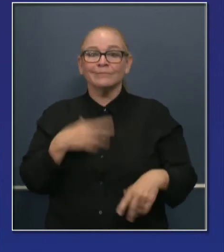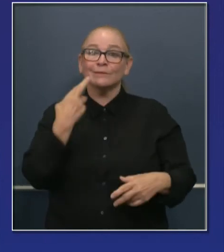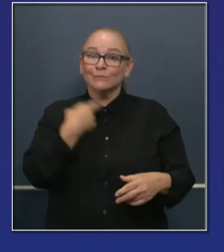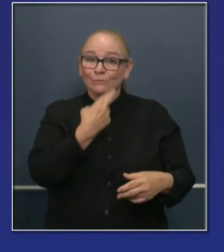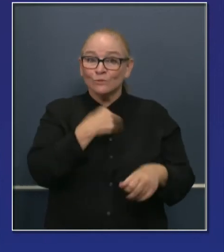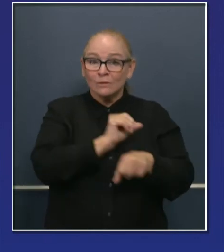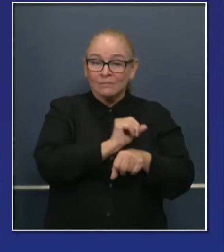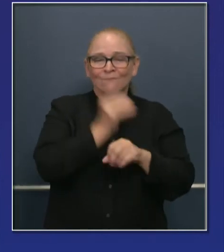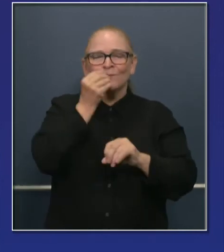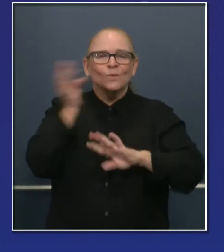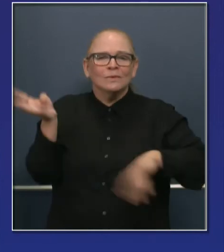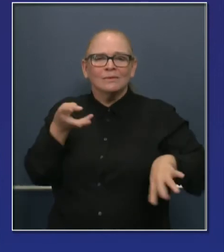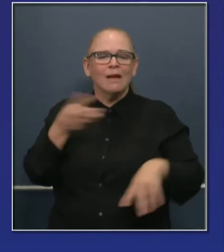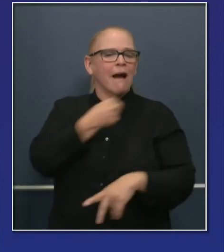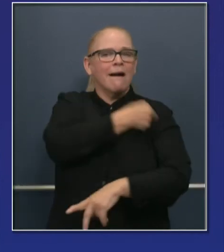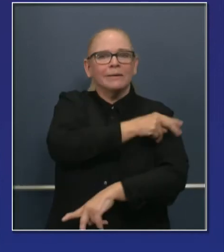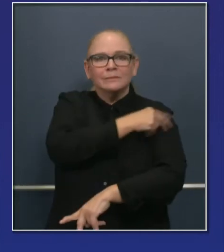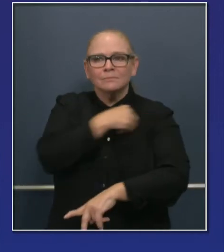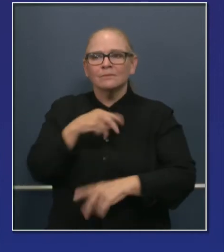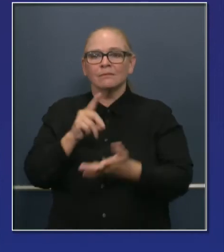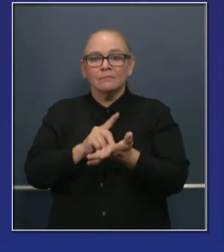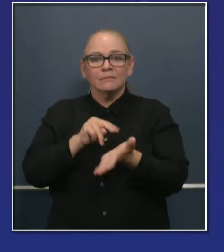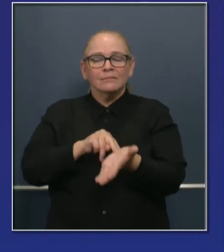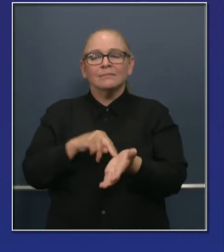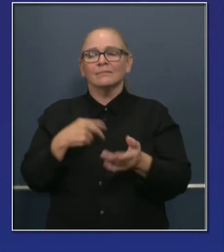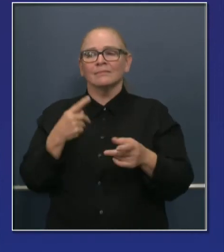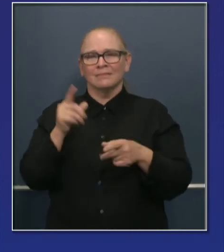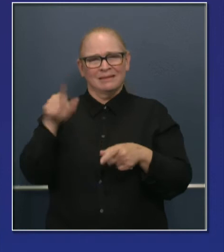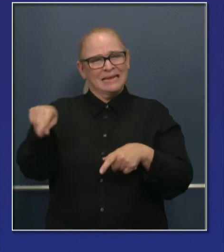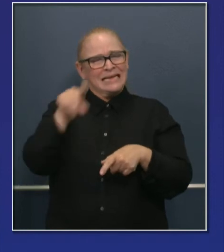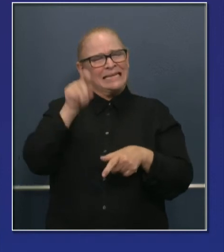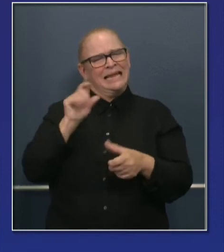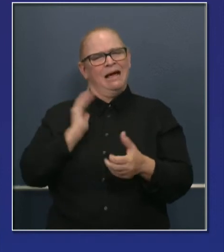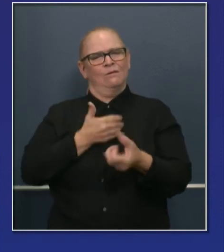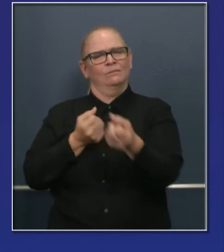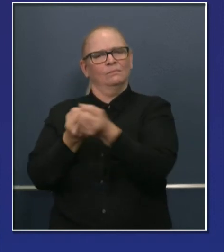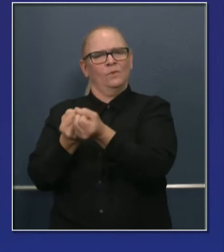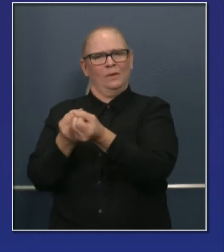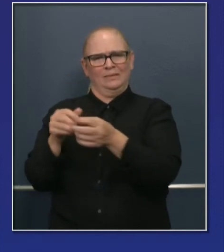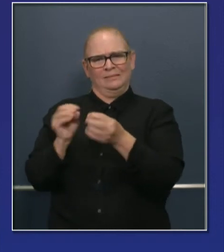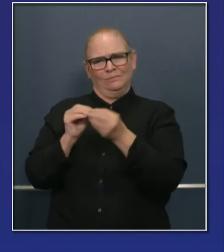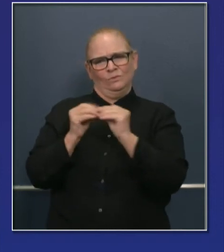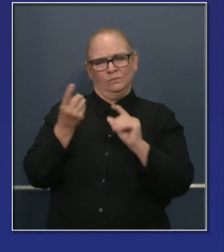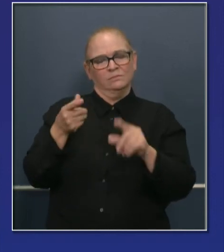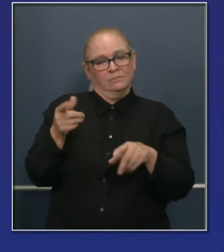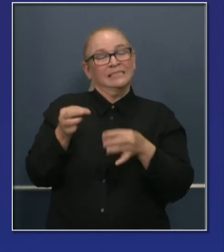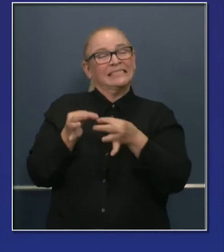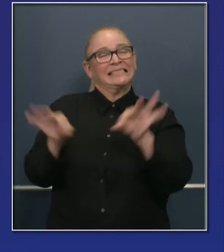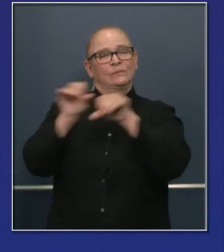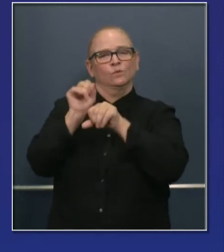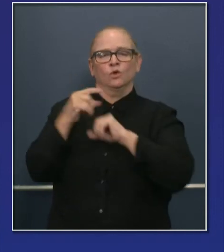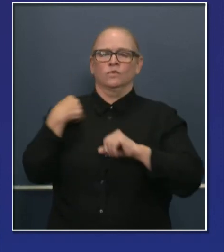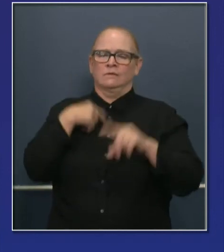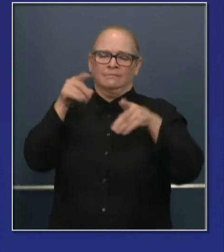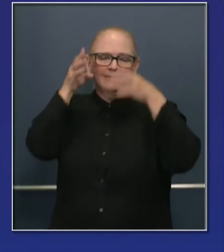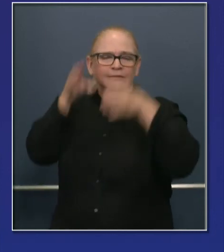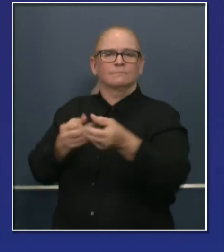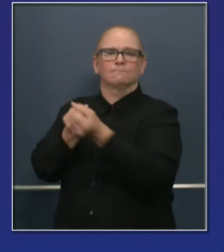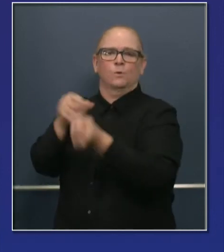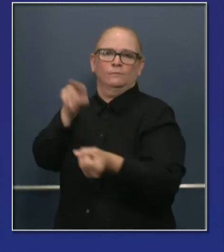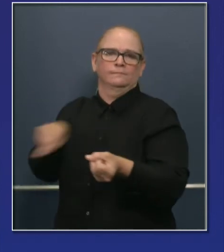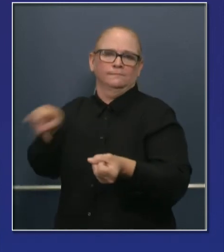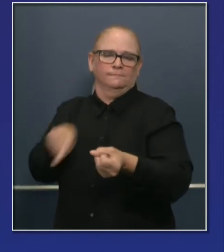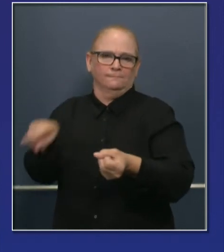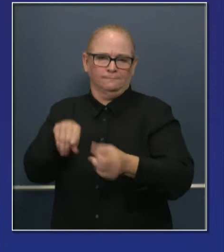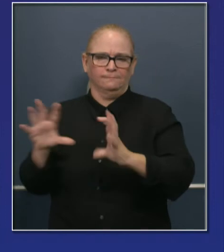being impacted by this disease. And so I wanted to begin today, as we left off last week,